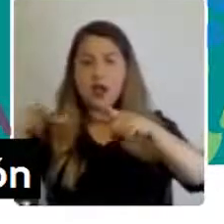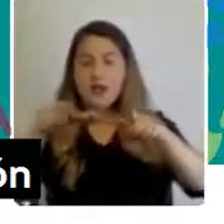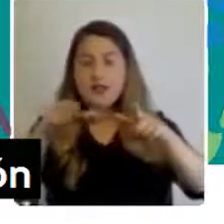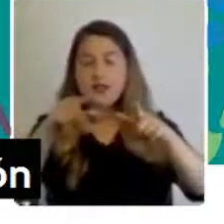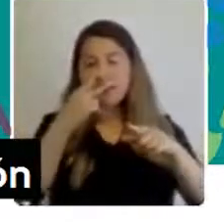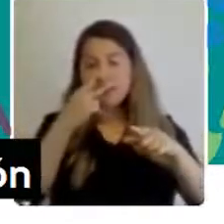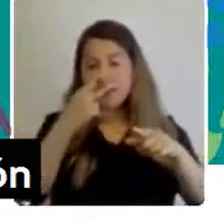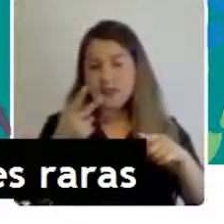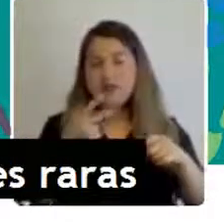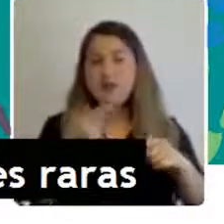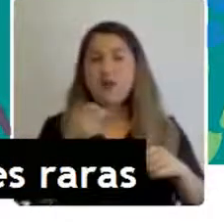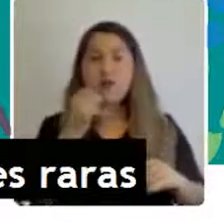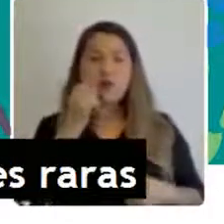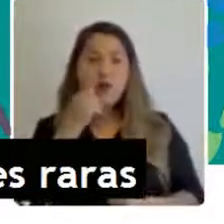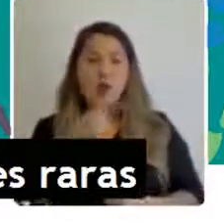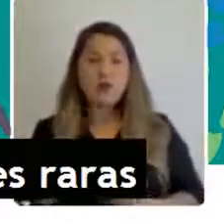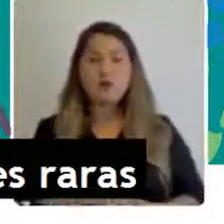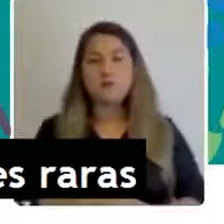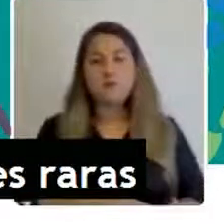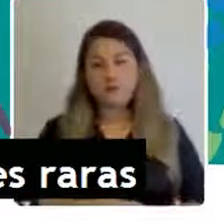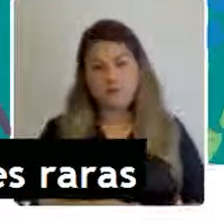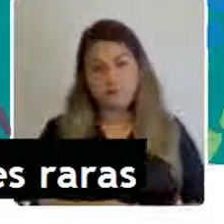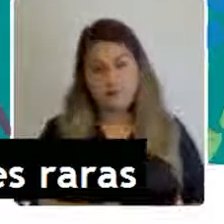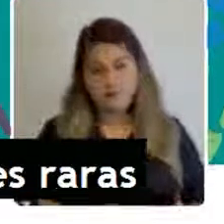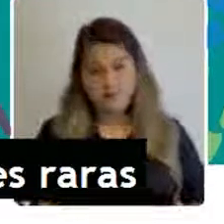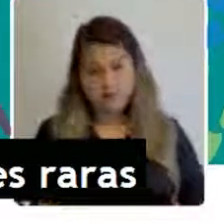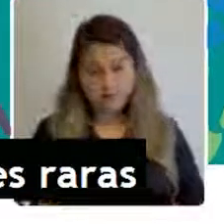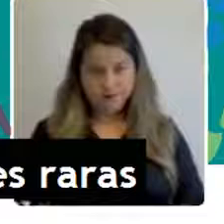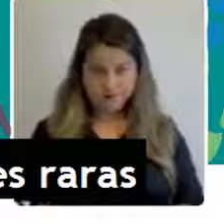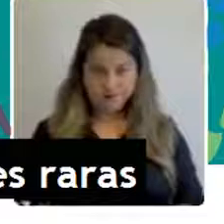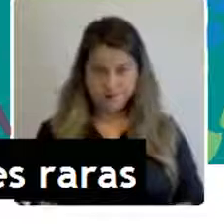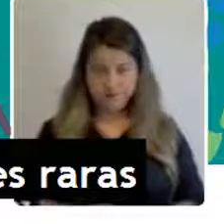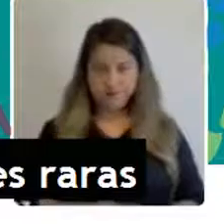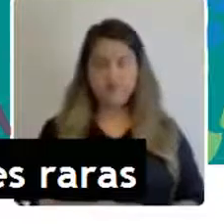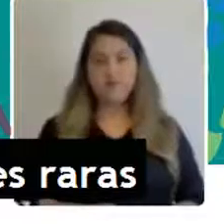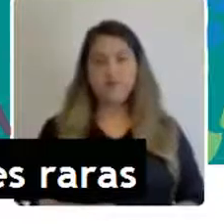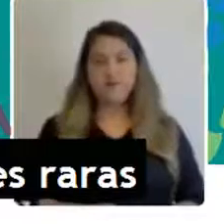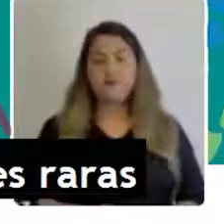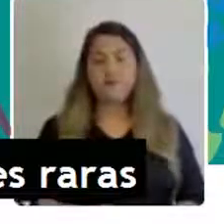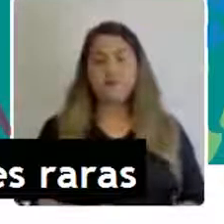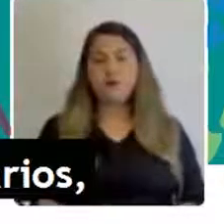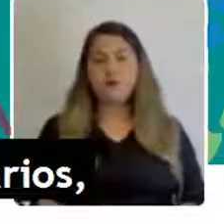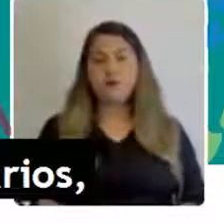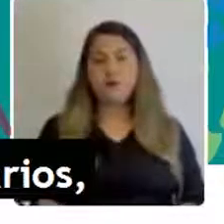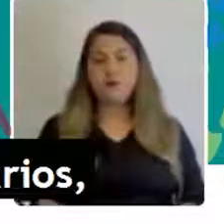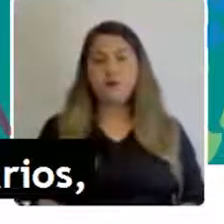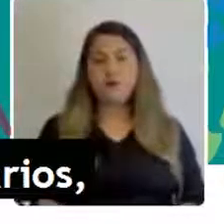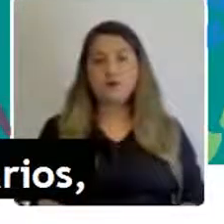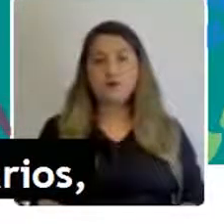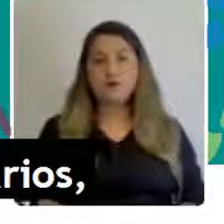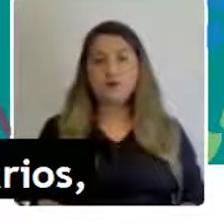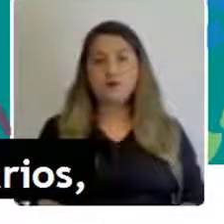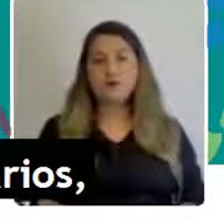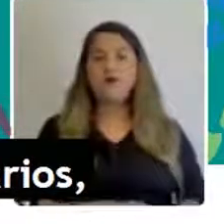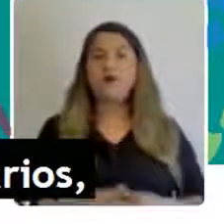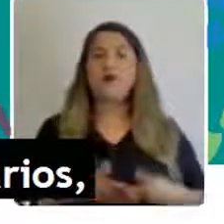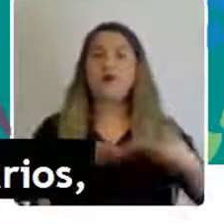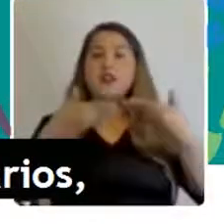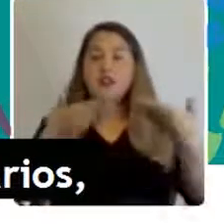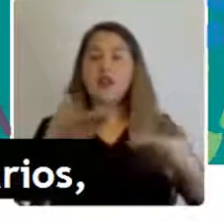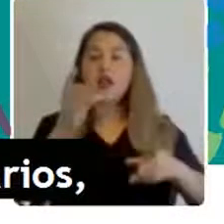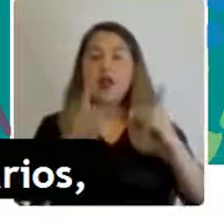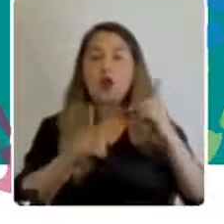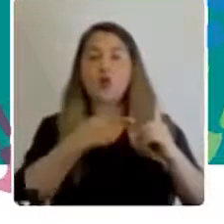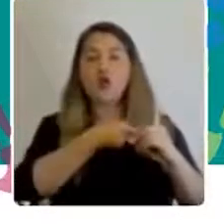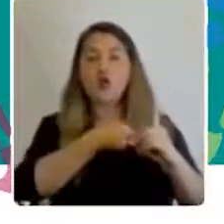to define which is a rare disease, to give a name, to codify, and to also to structure registries,